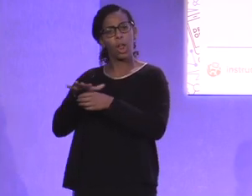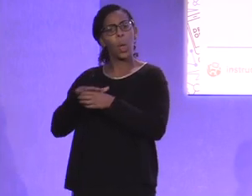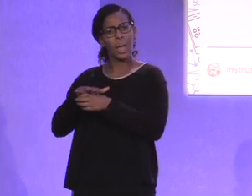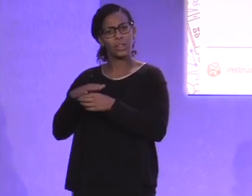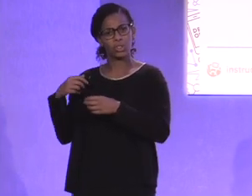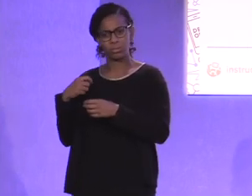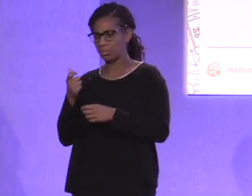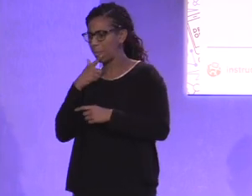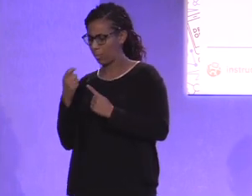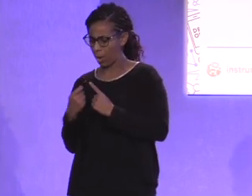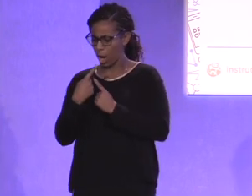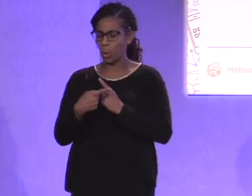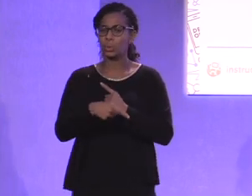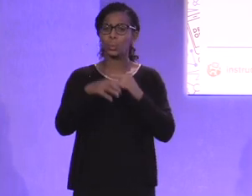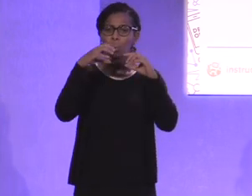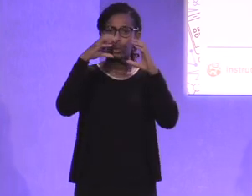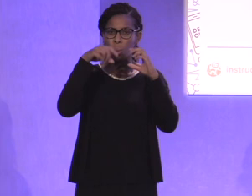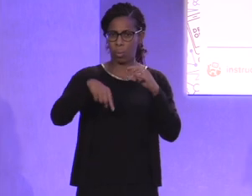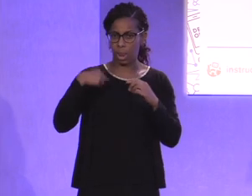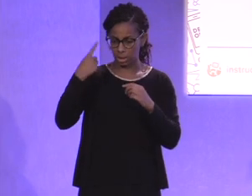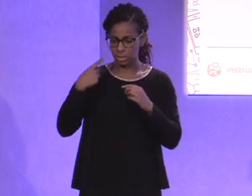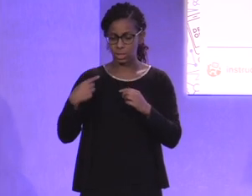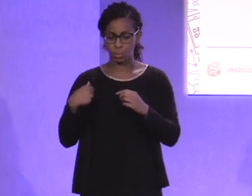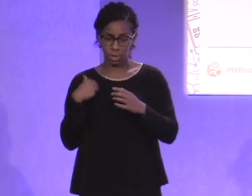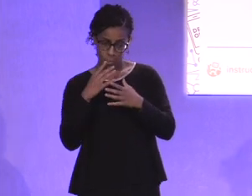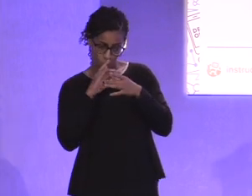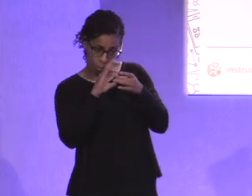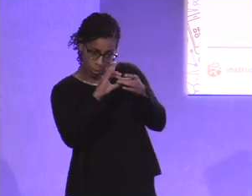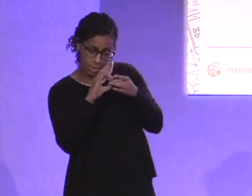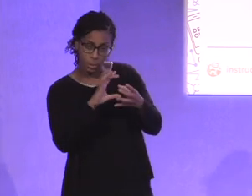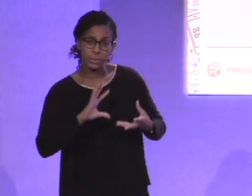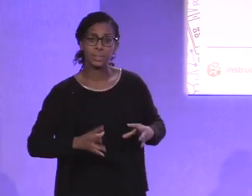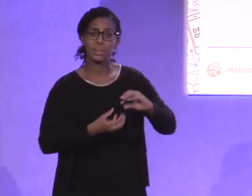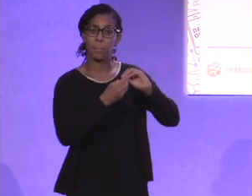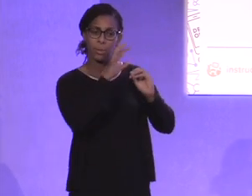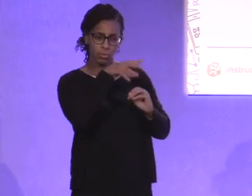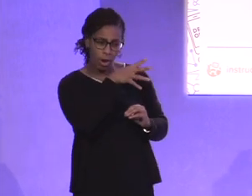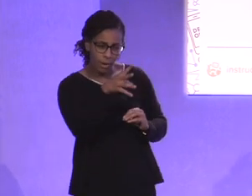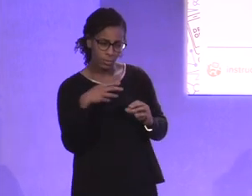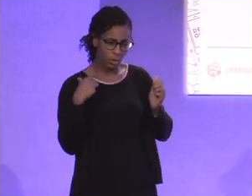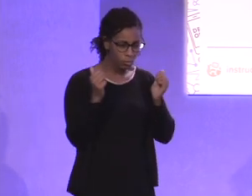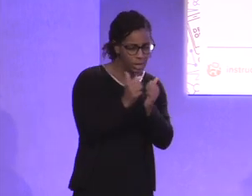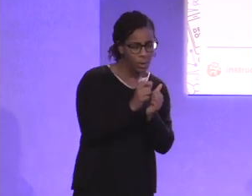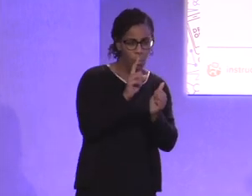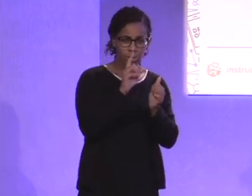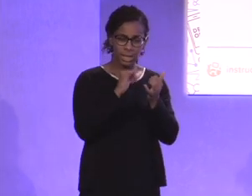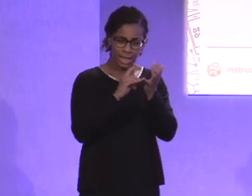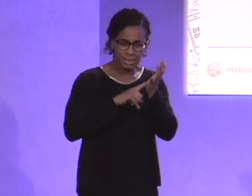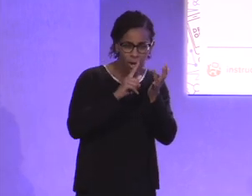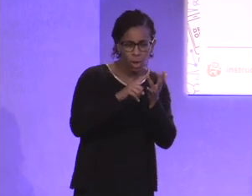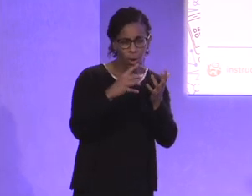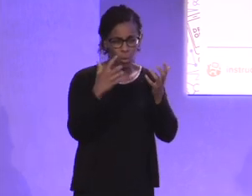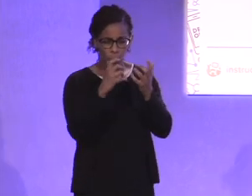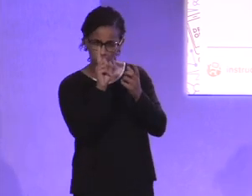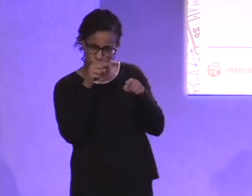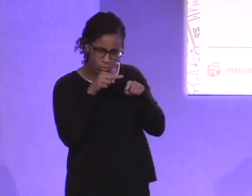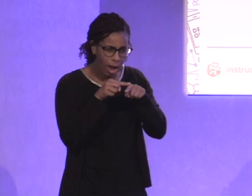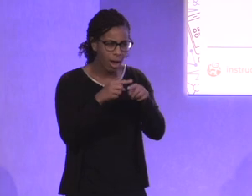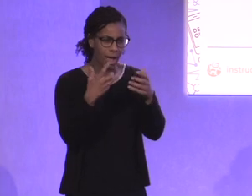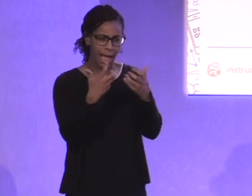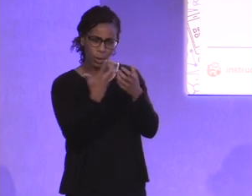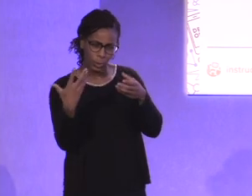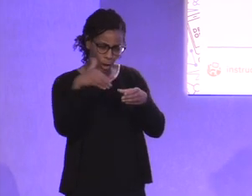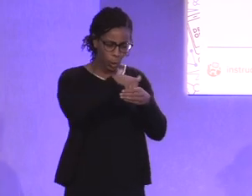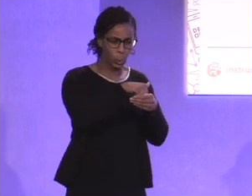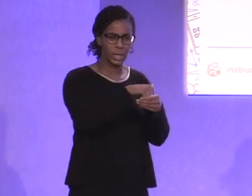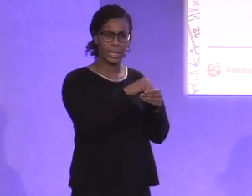So we worked with them to build these graphs. So what is the service level indicator for Tracker? How do we build it in code? How do we create this